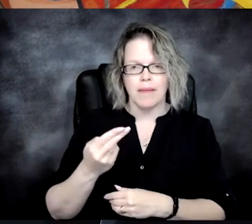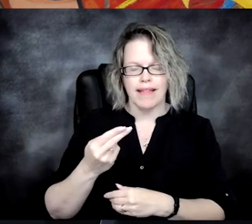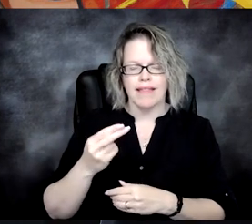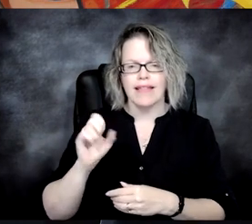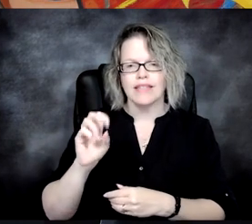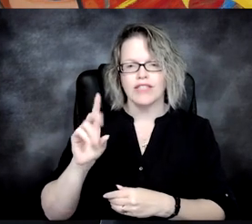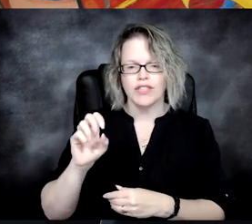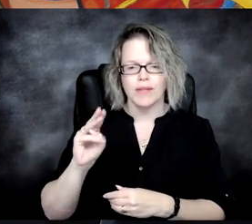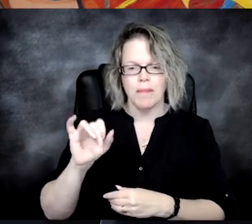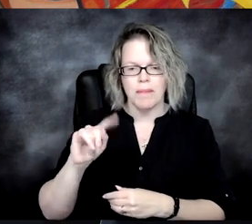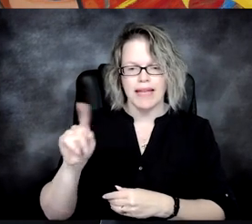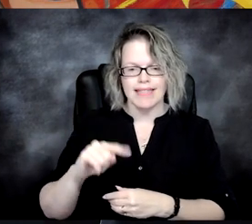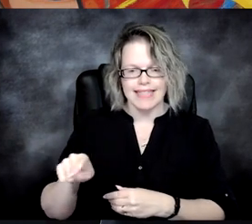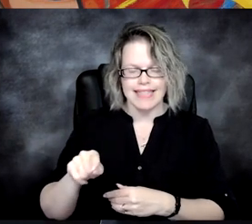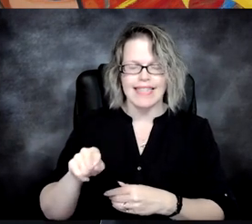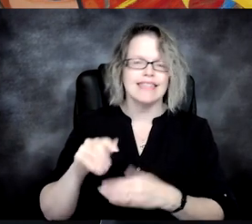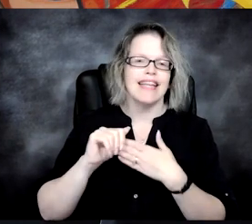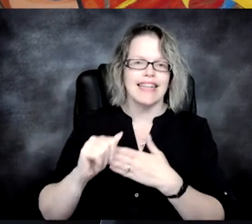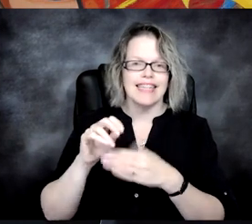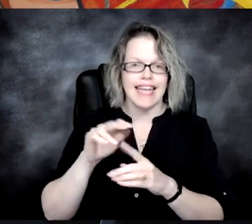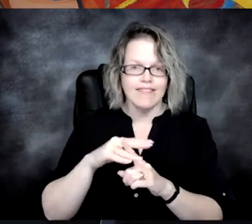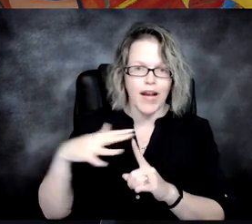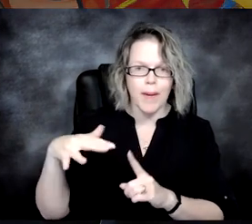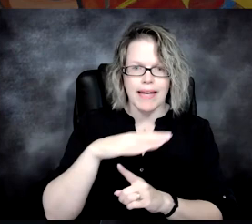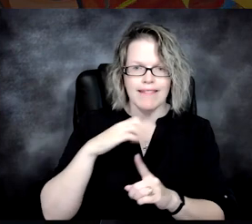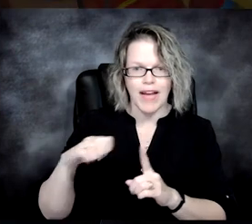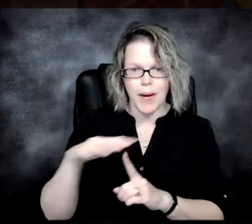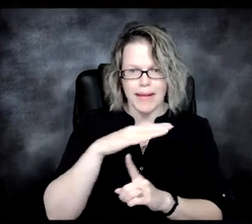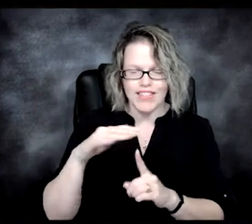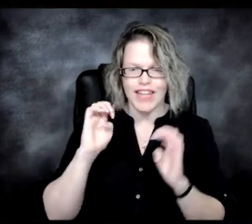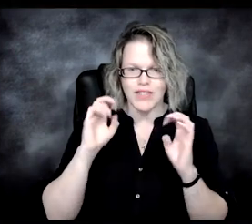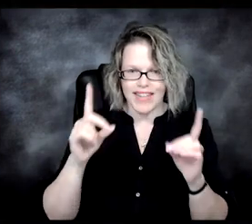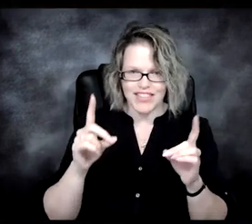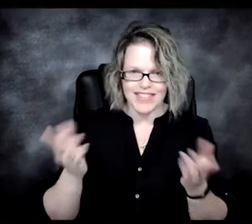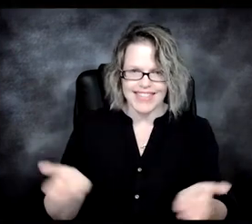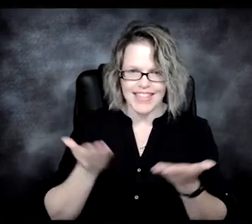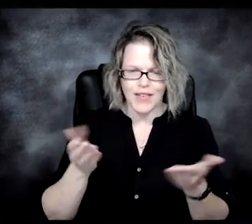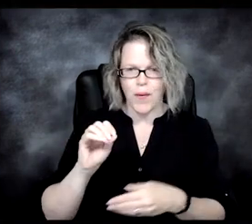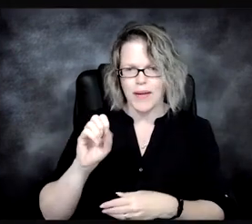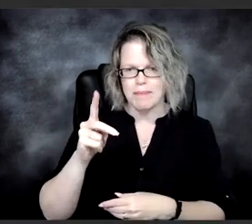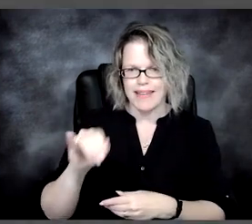environmental education work here at OSPI. So take it away.